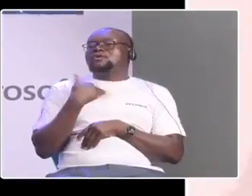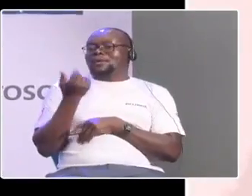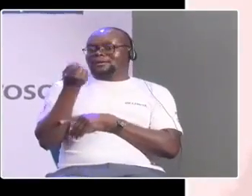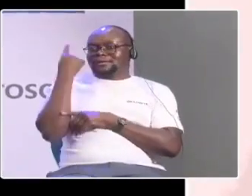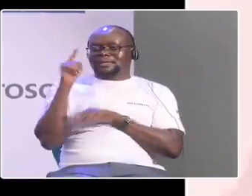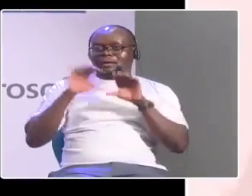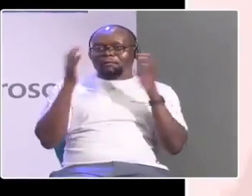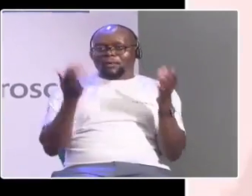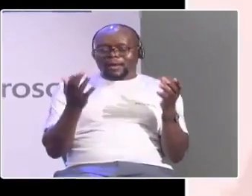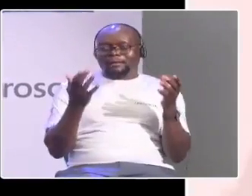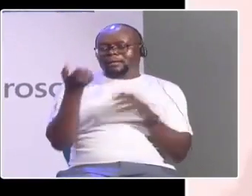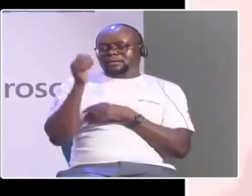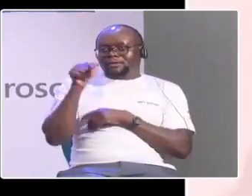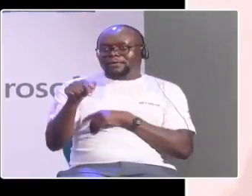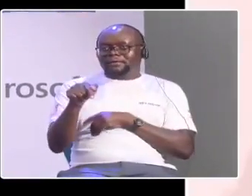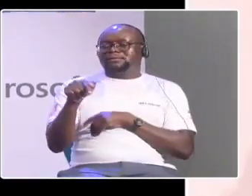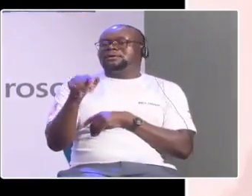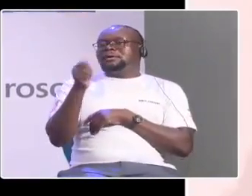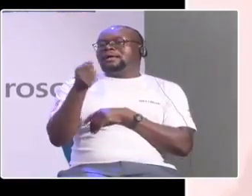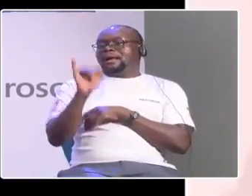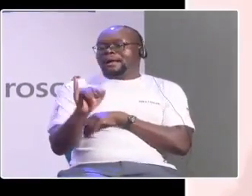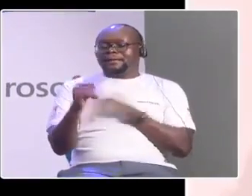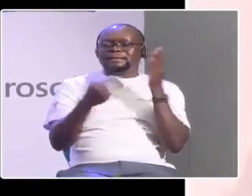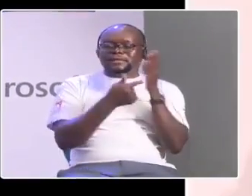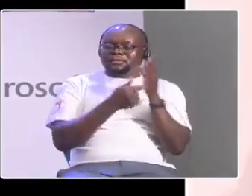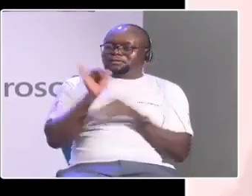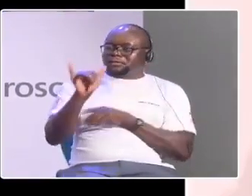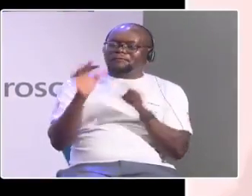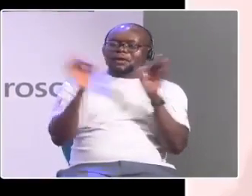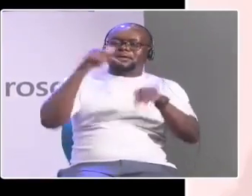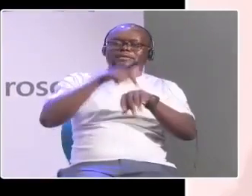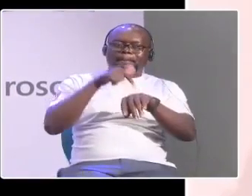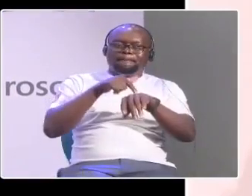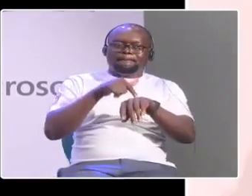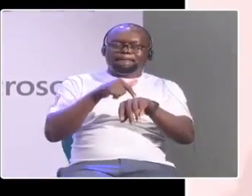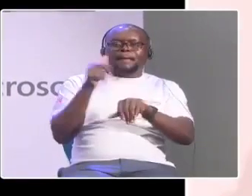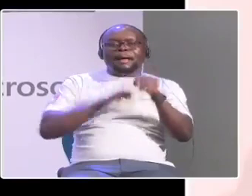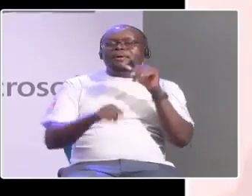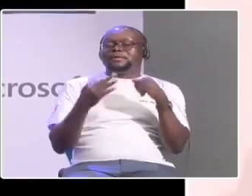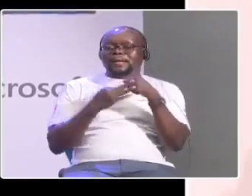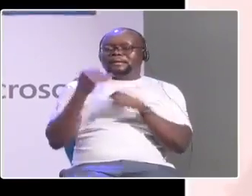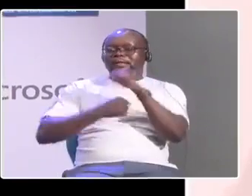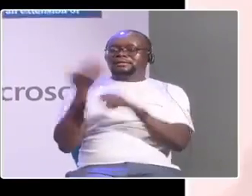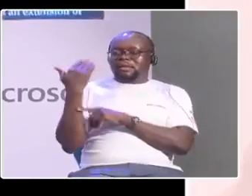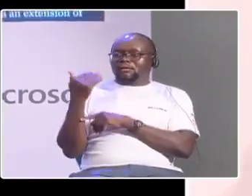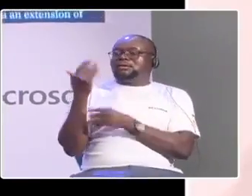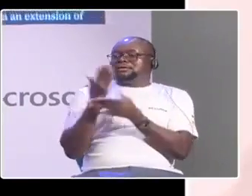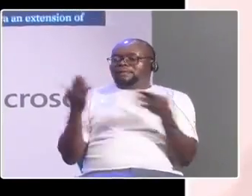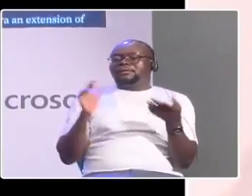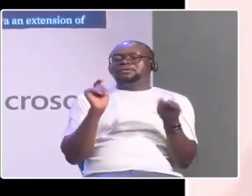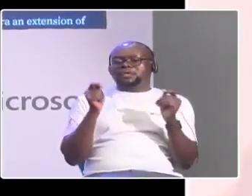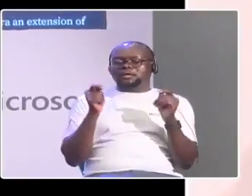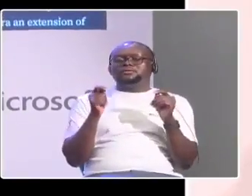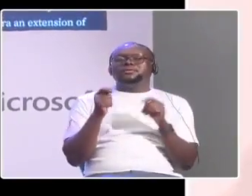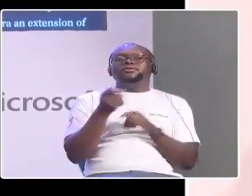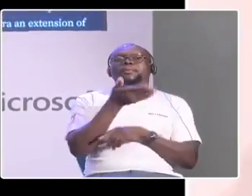understand of the world. So the AI technologies have been around for a long time. About 8 years ago, things really started to take